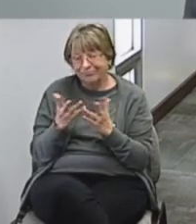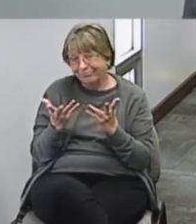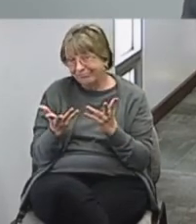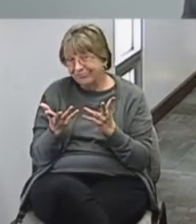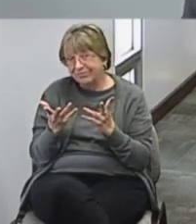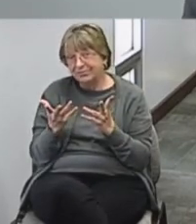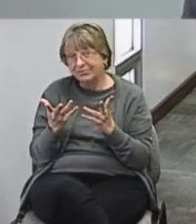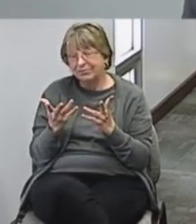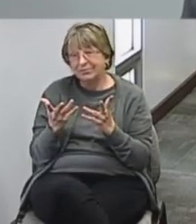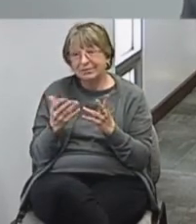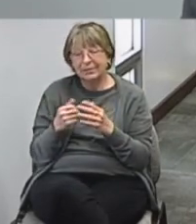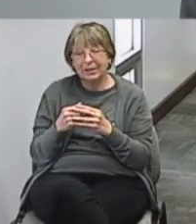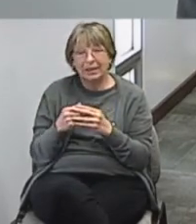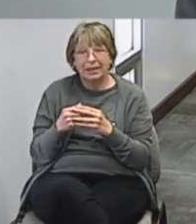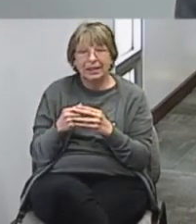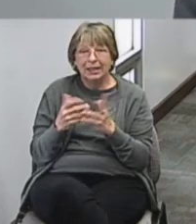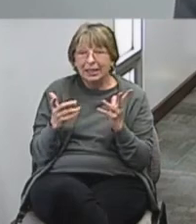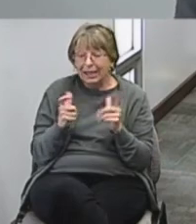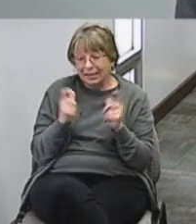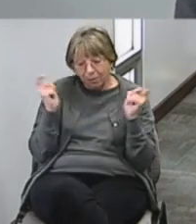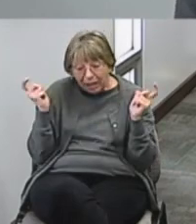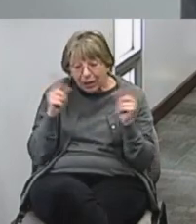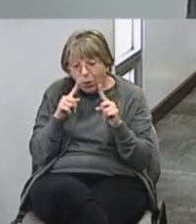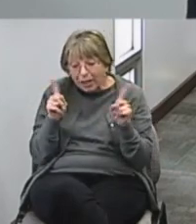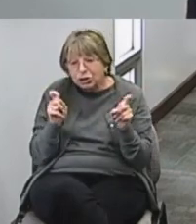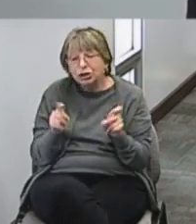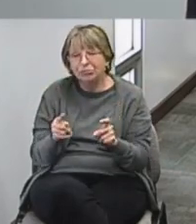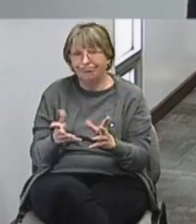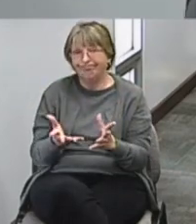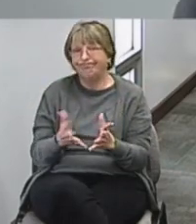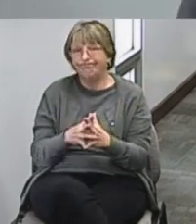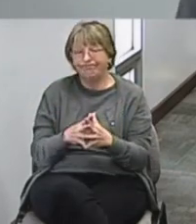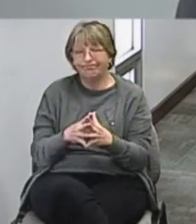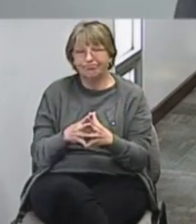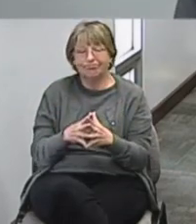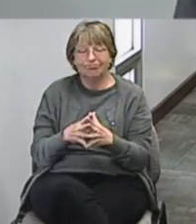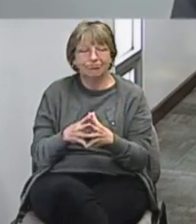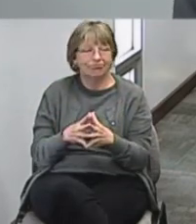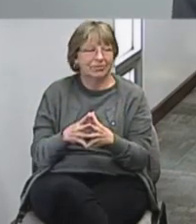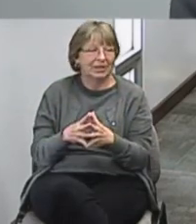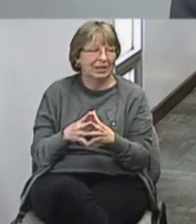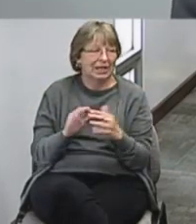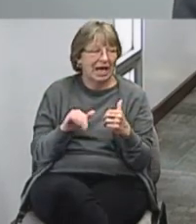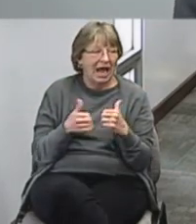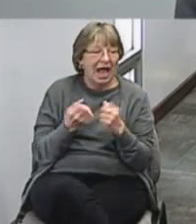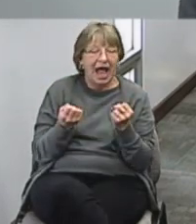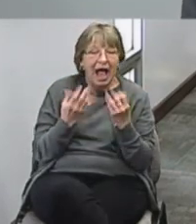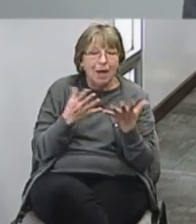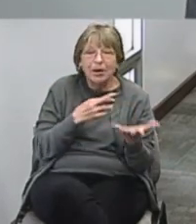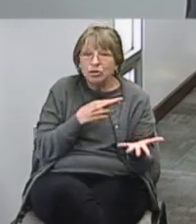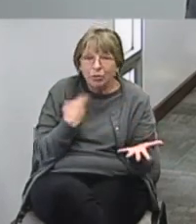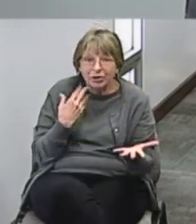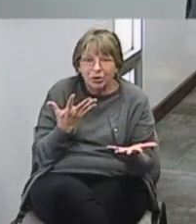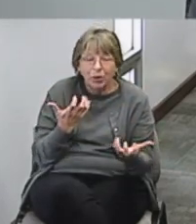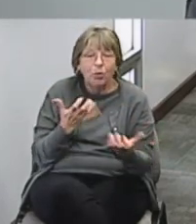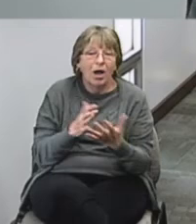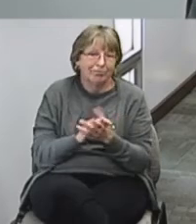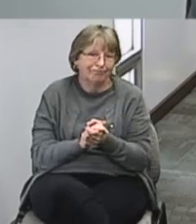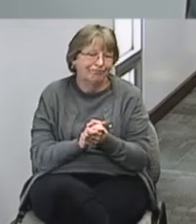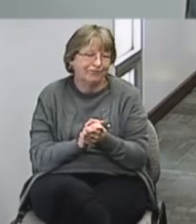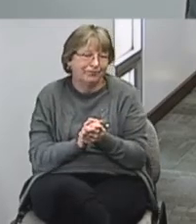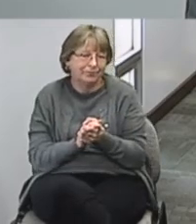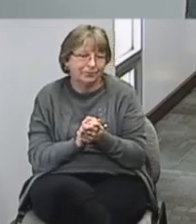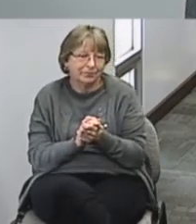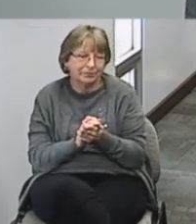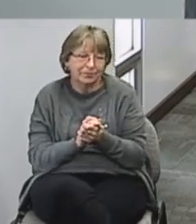So it's a big question as to, how risky we want to be. And